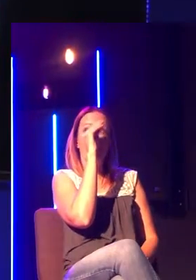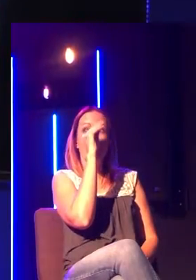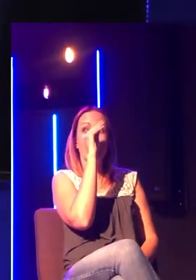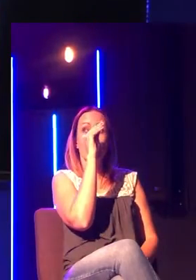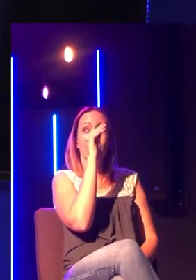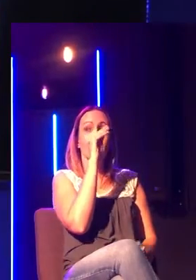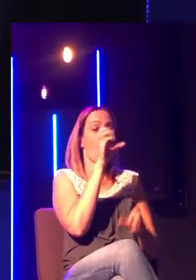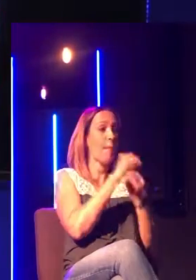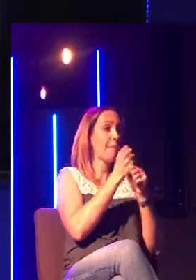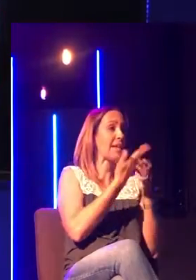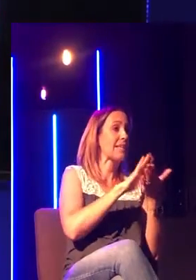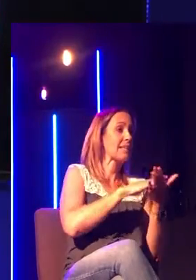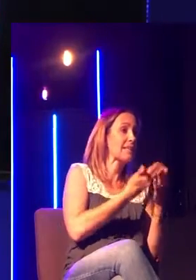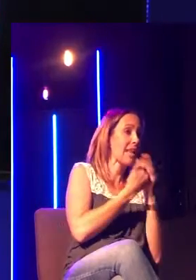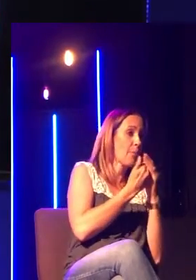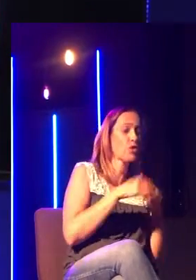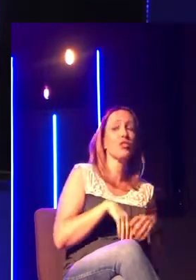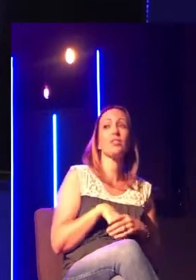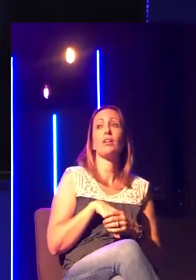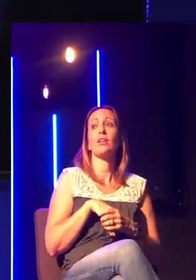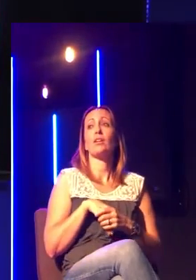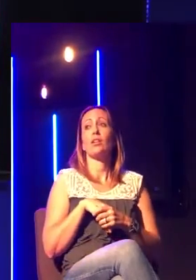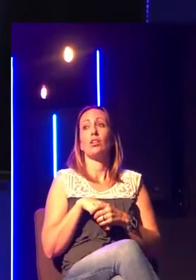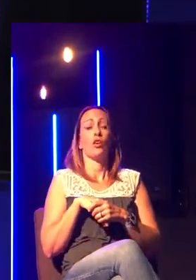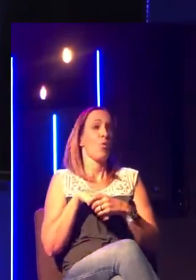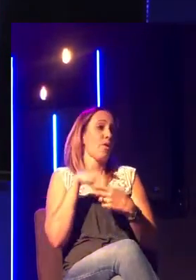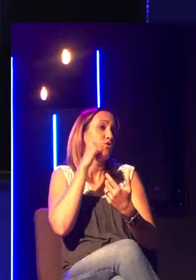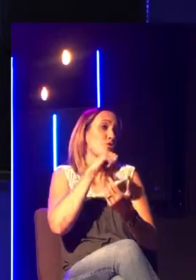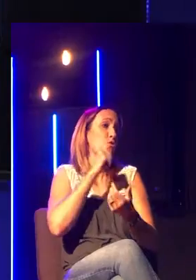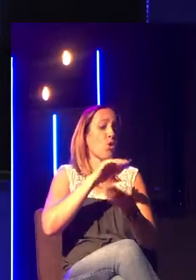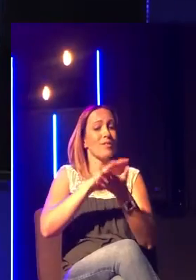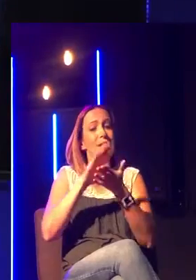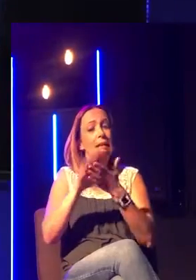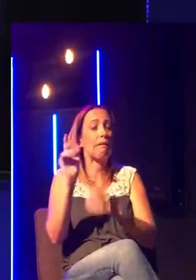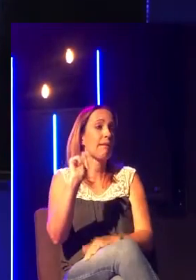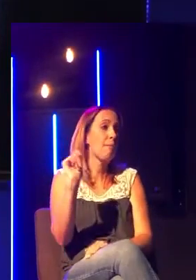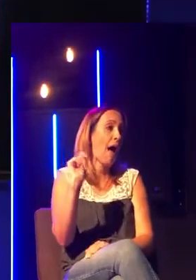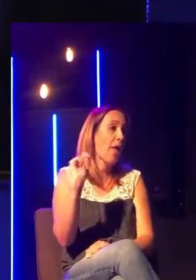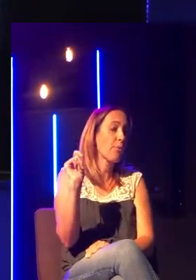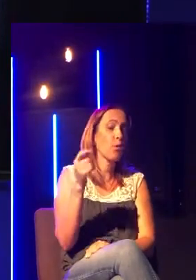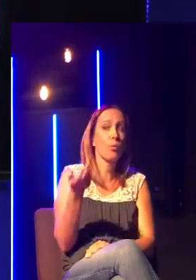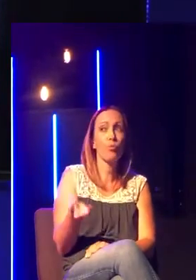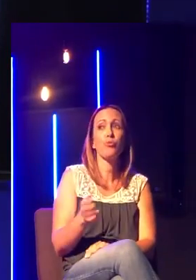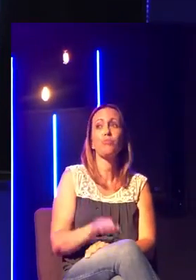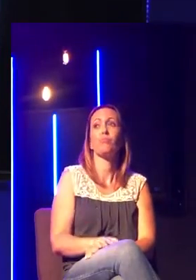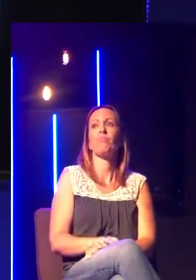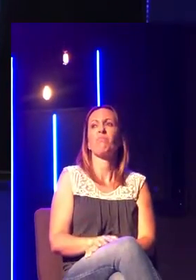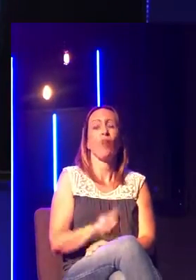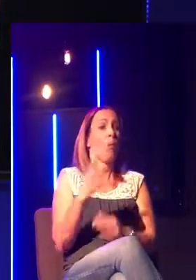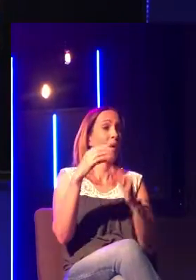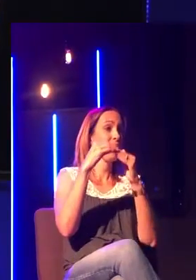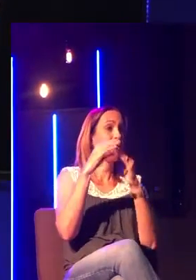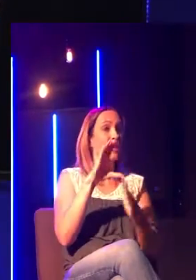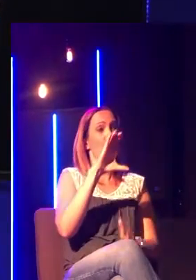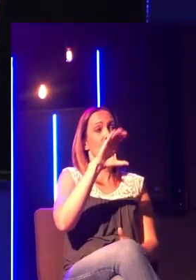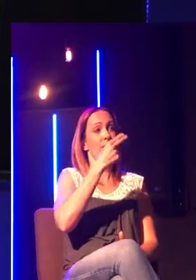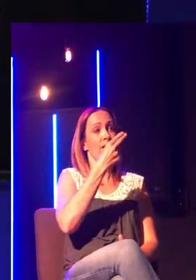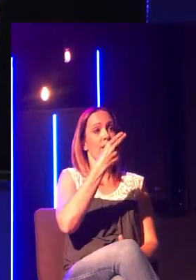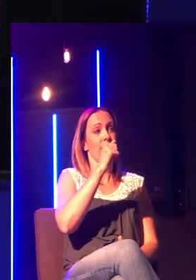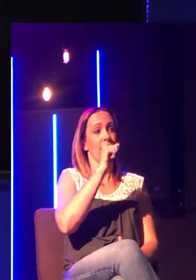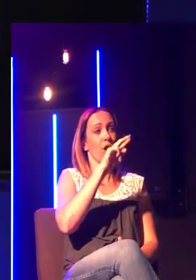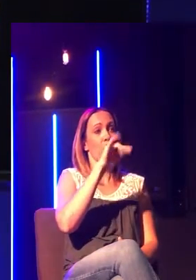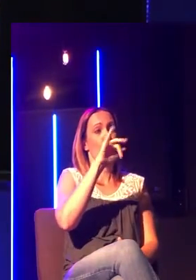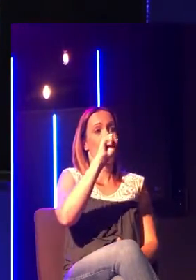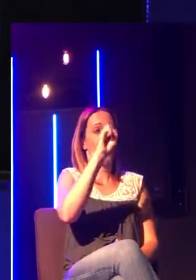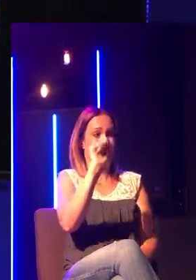the sandwiches. We had some other girls, cleaning some restrooms that were there. One of our leaders, Carissa, she has a